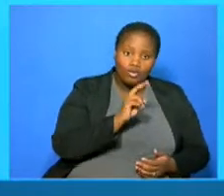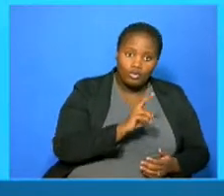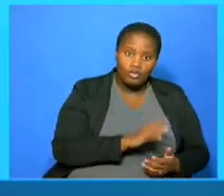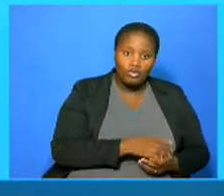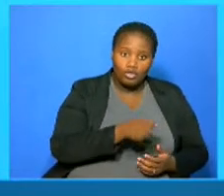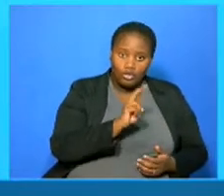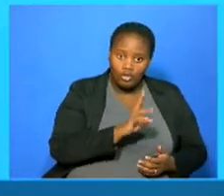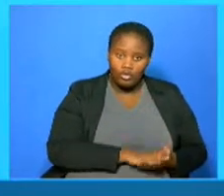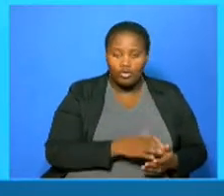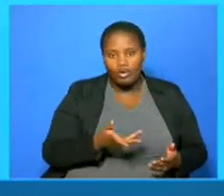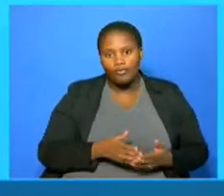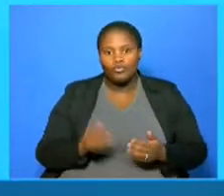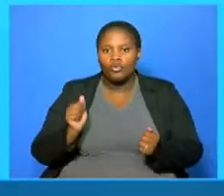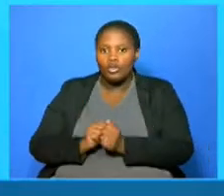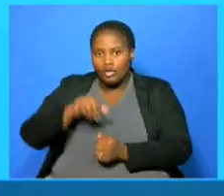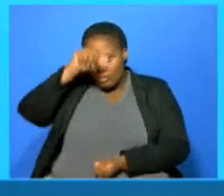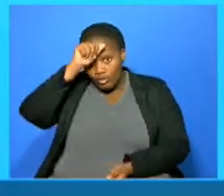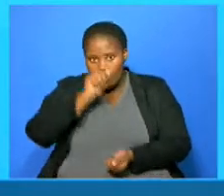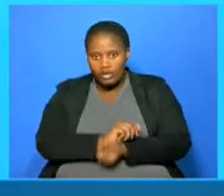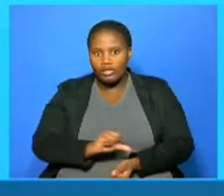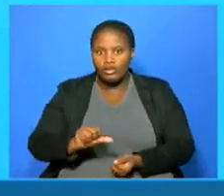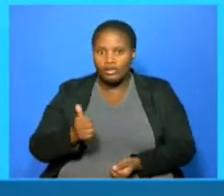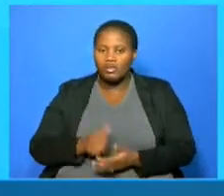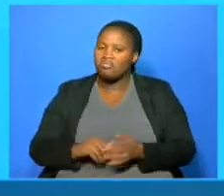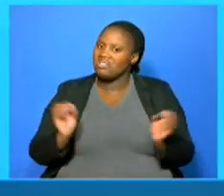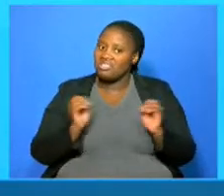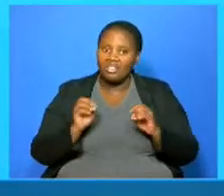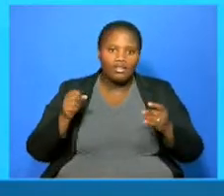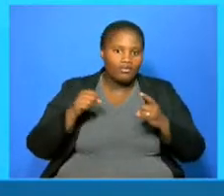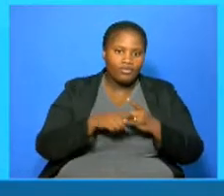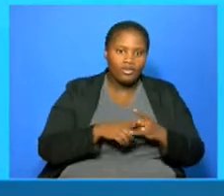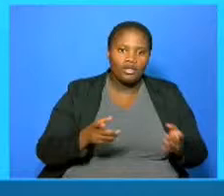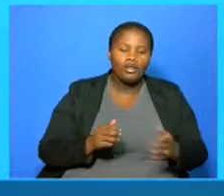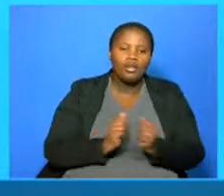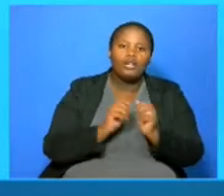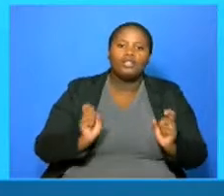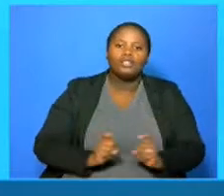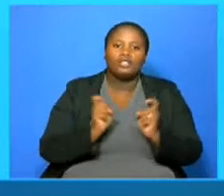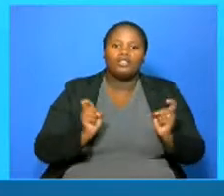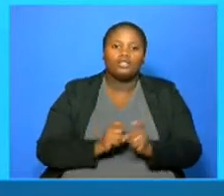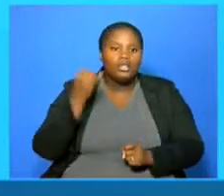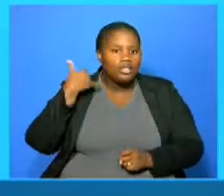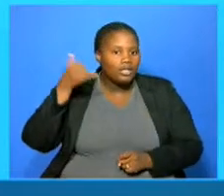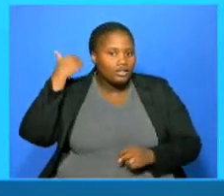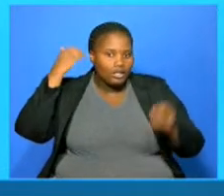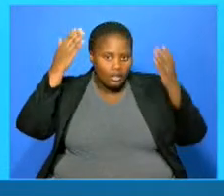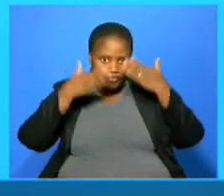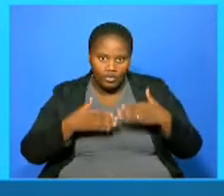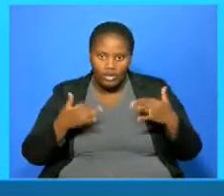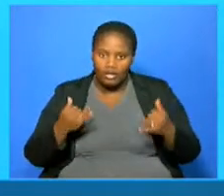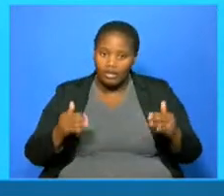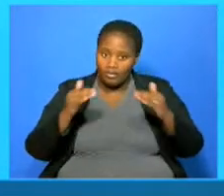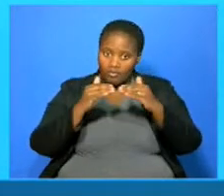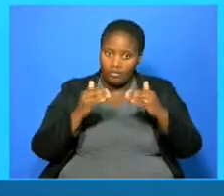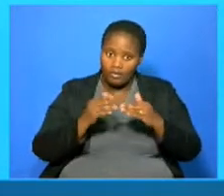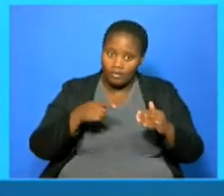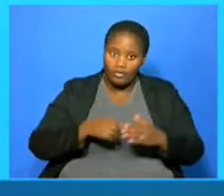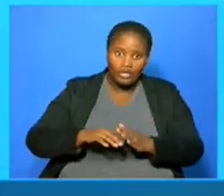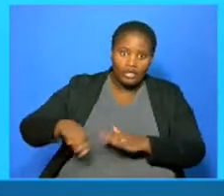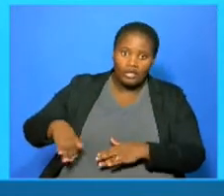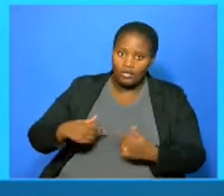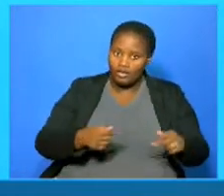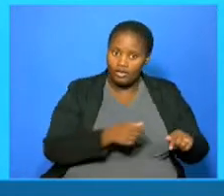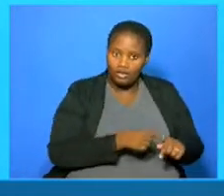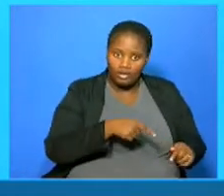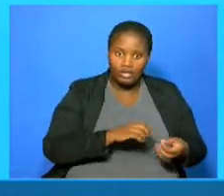11 played to a goalless draw in the Botswana Premier League game played at the National Stadium last night. The draw leaves the Reds still seated